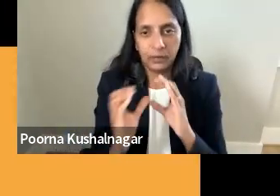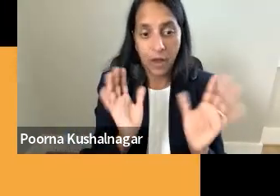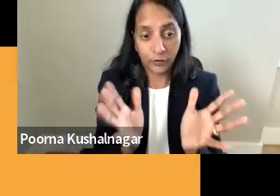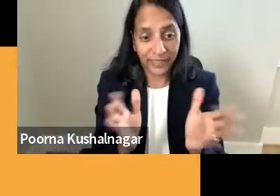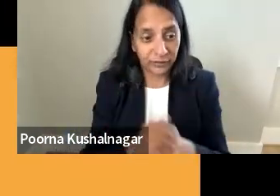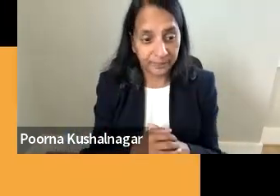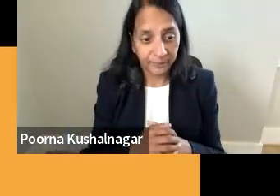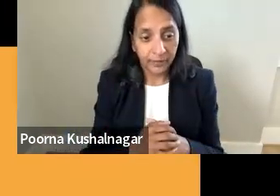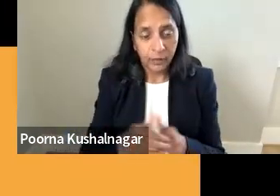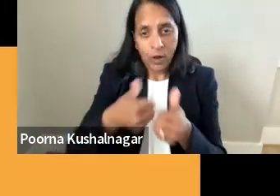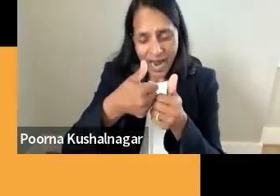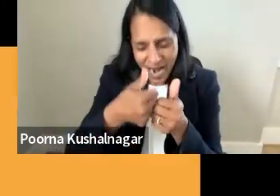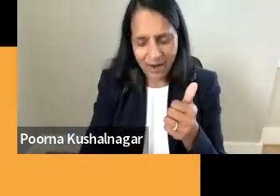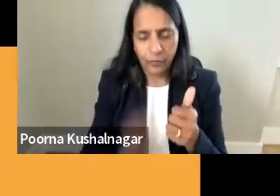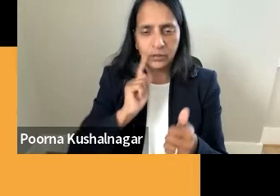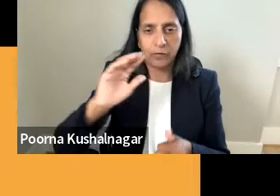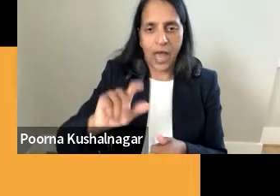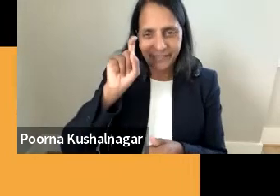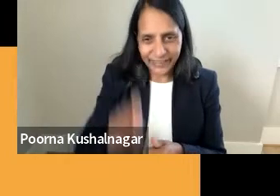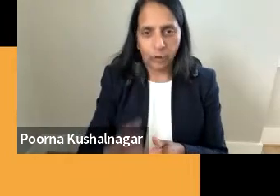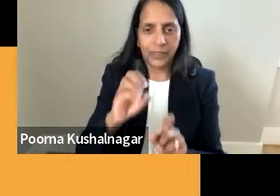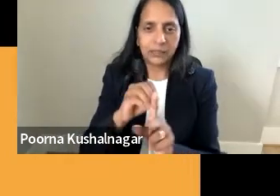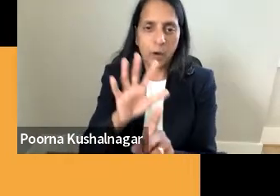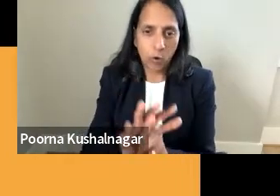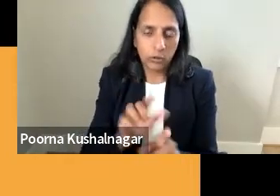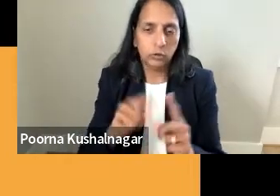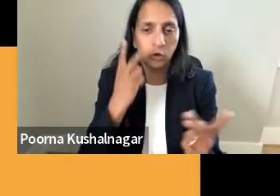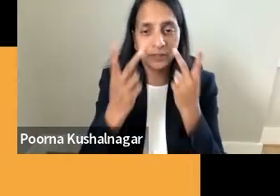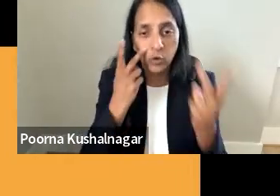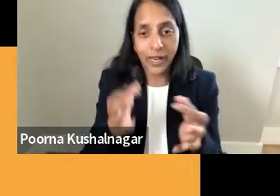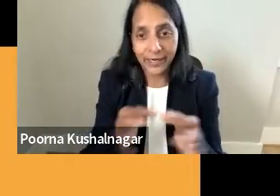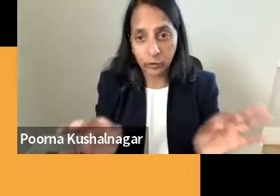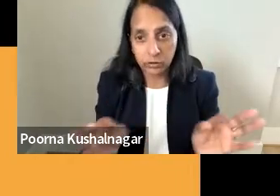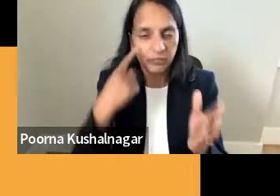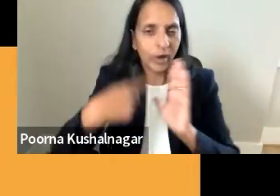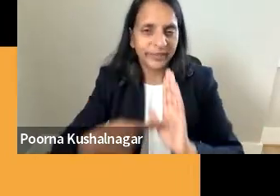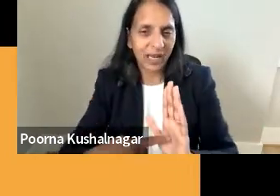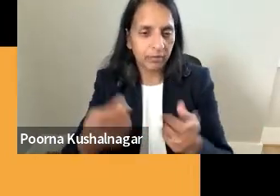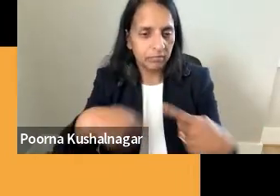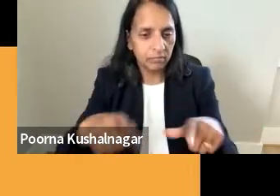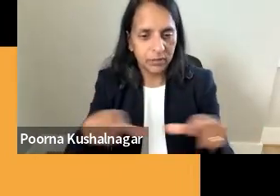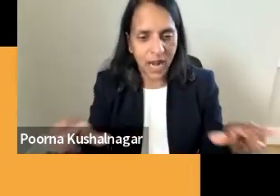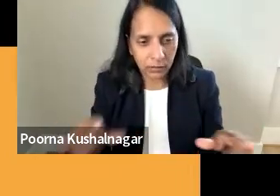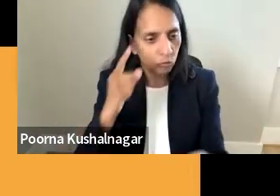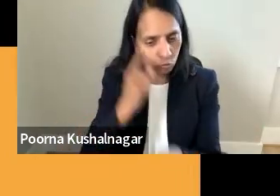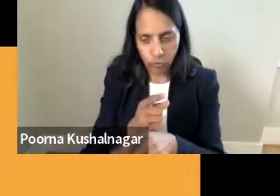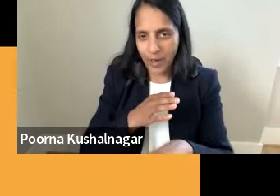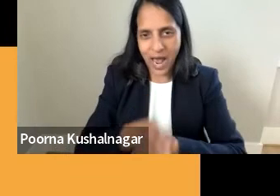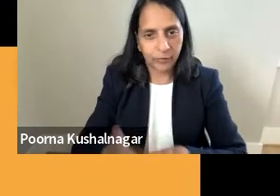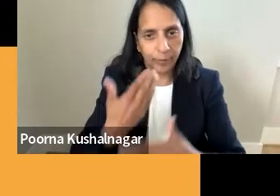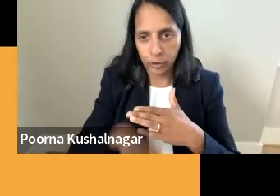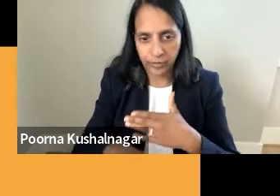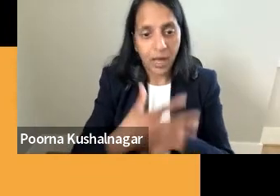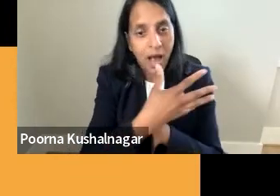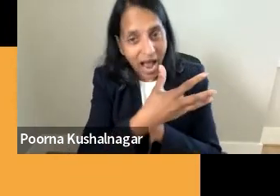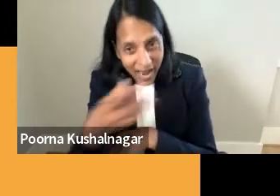child to have language. So both the parents and the child need to be exposed to a visual language, sign